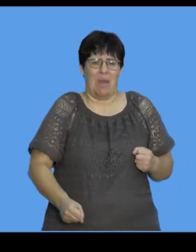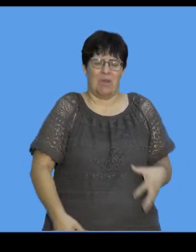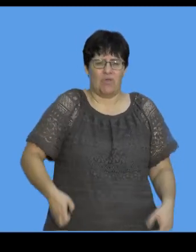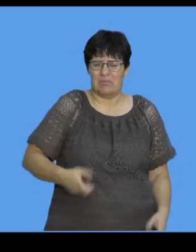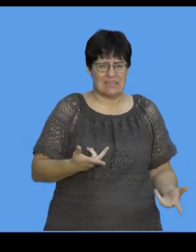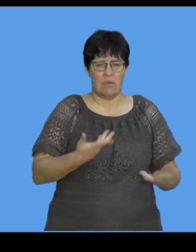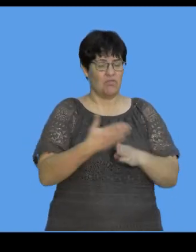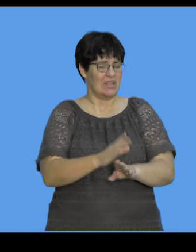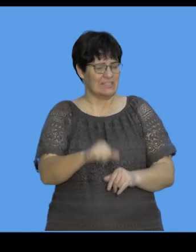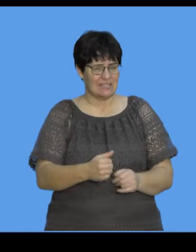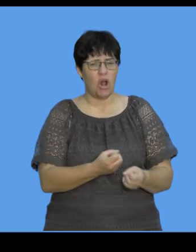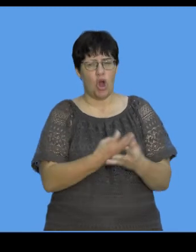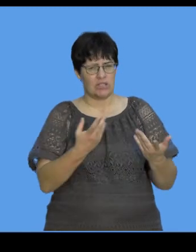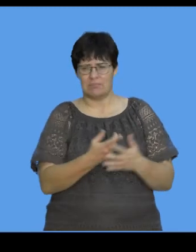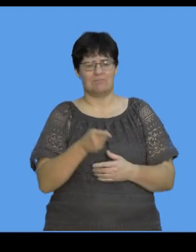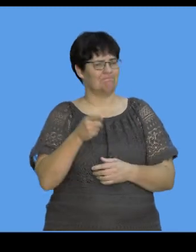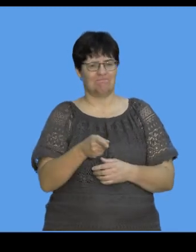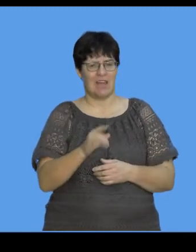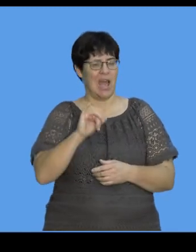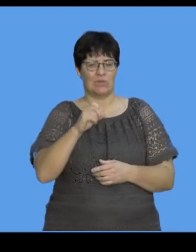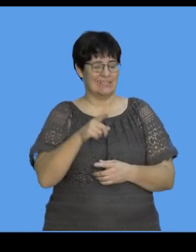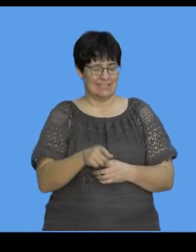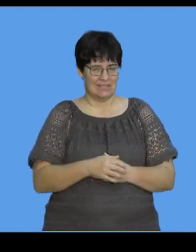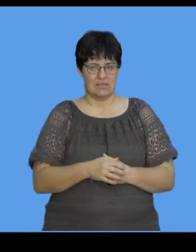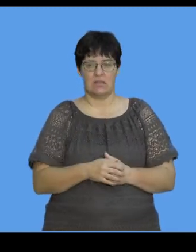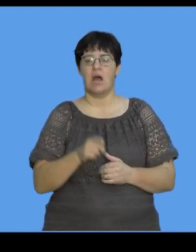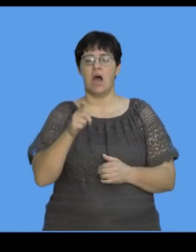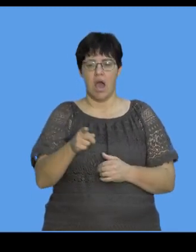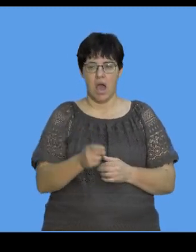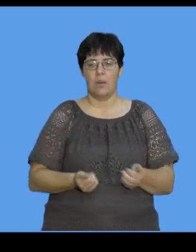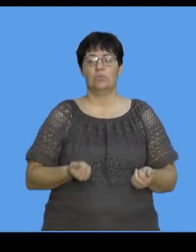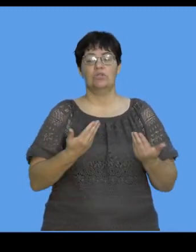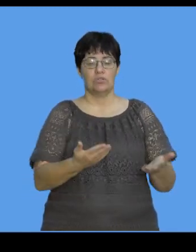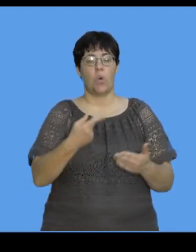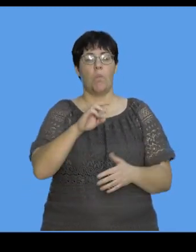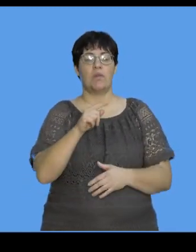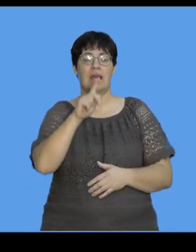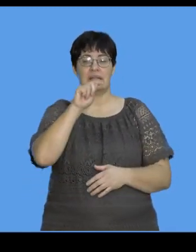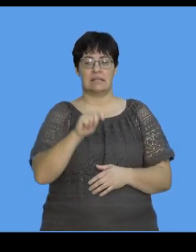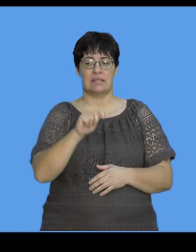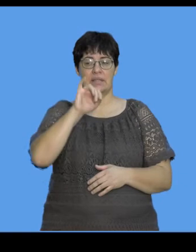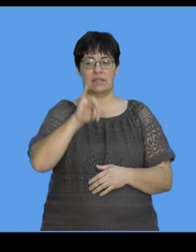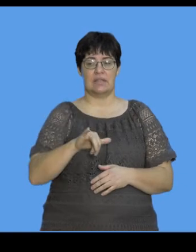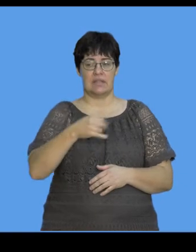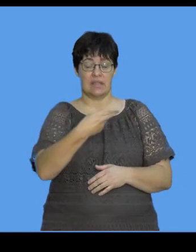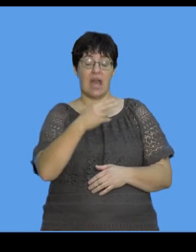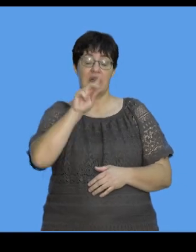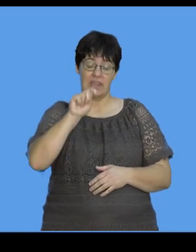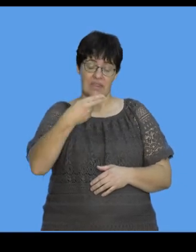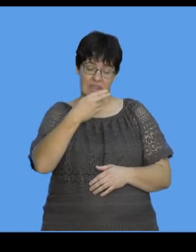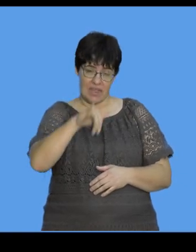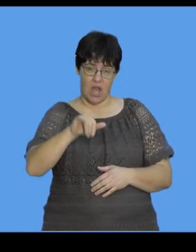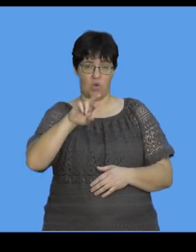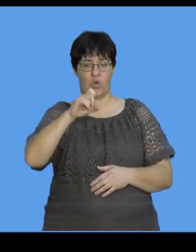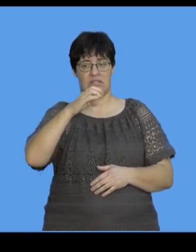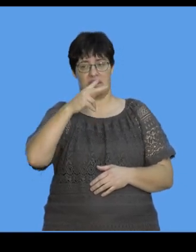lots of them, yes, right, but not iodine. Produce the hormone thyroxine.